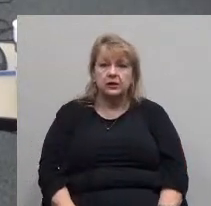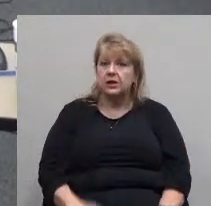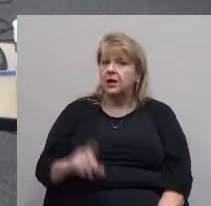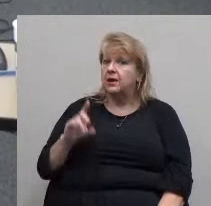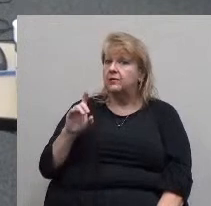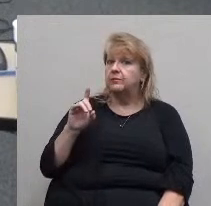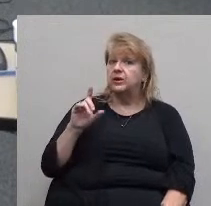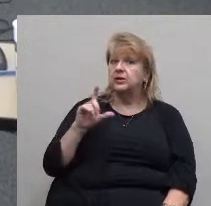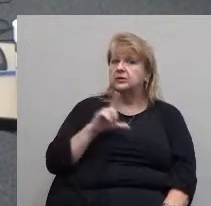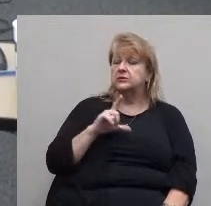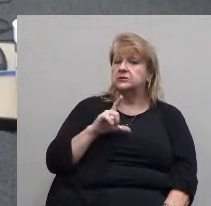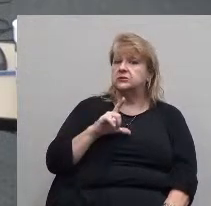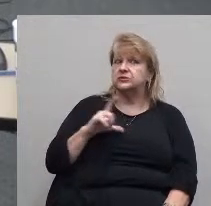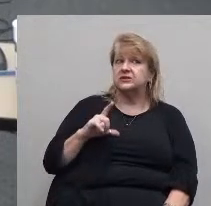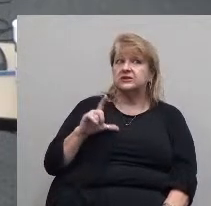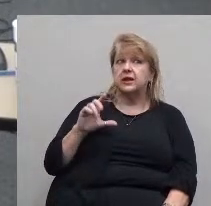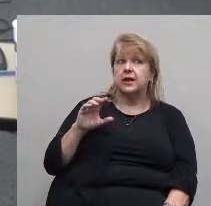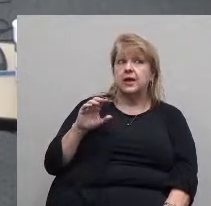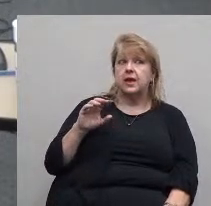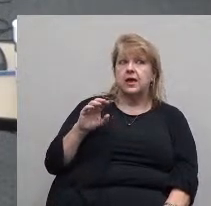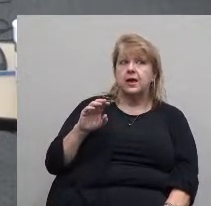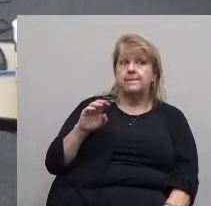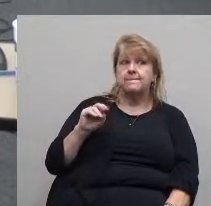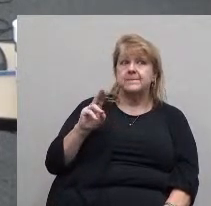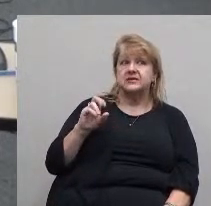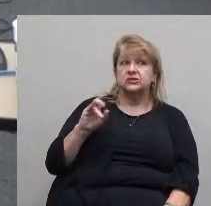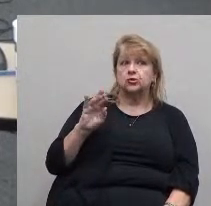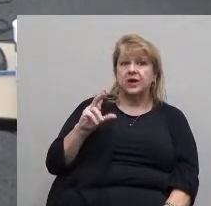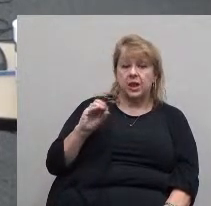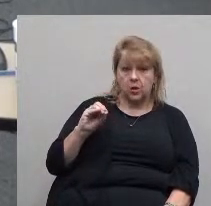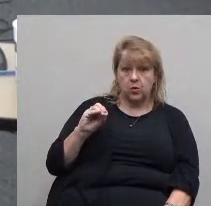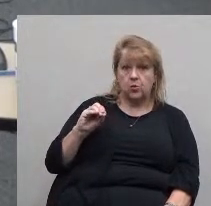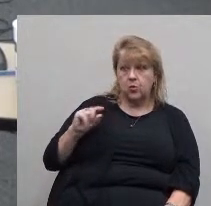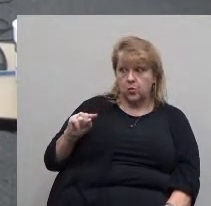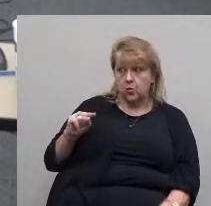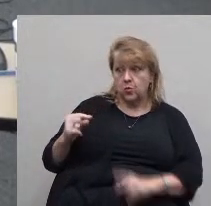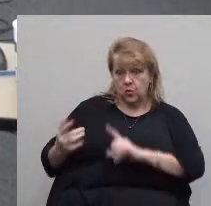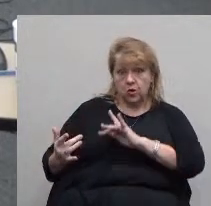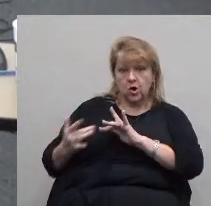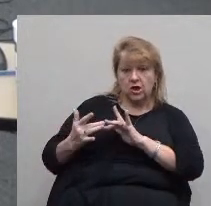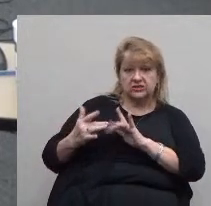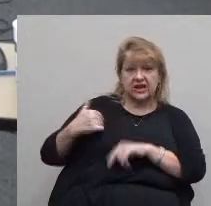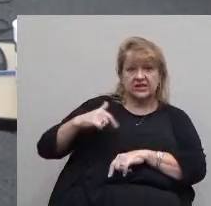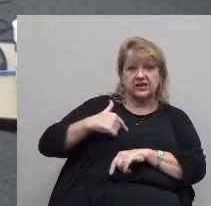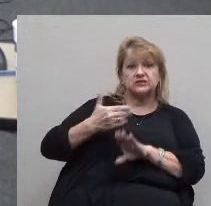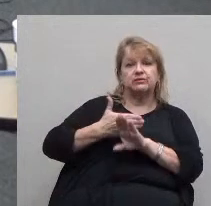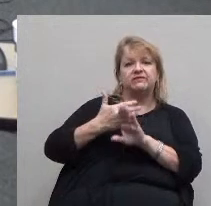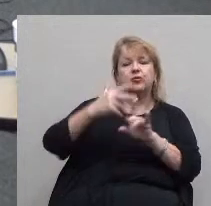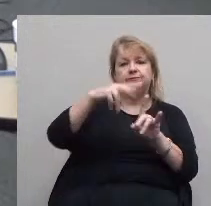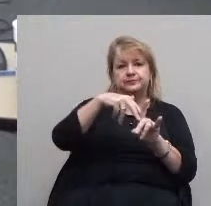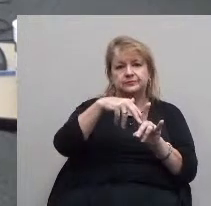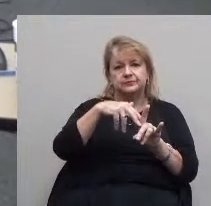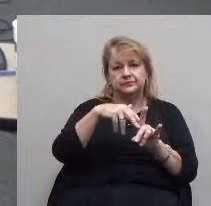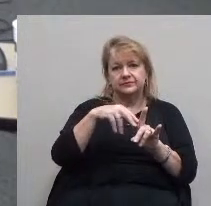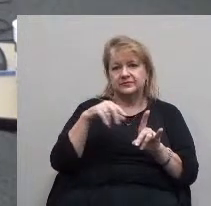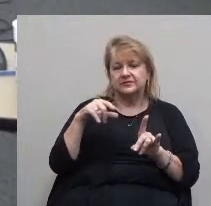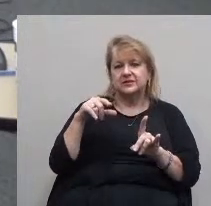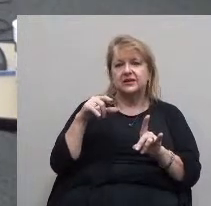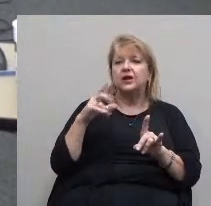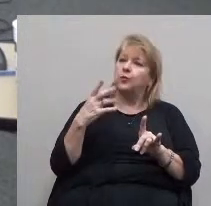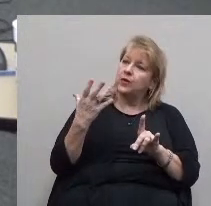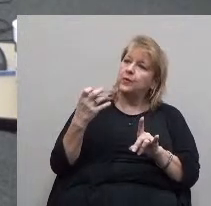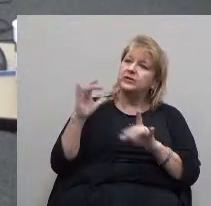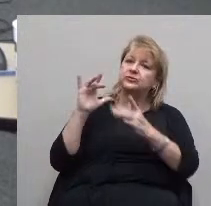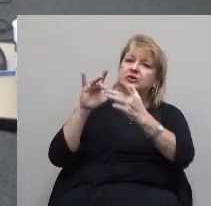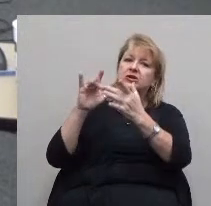and I need to have conversations with Representative Ilg about the impacts of his bill and what it'll do. I don't think he I think that understands. clarifies it because I'm going,